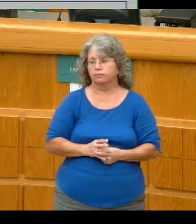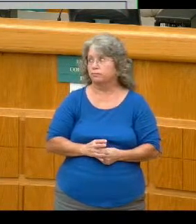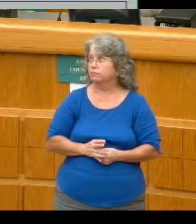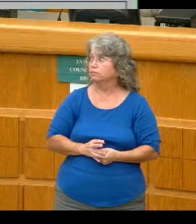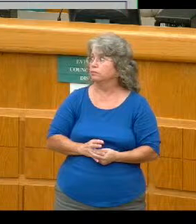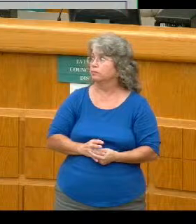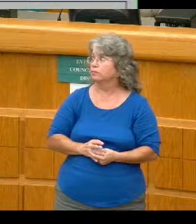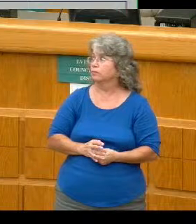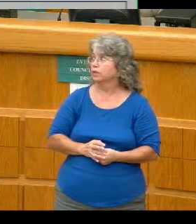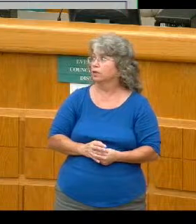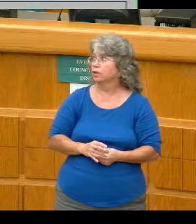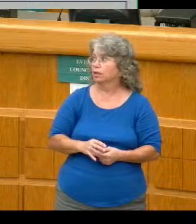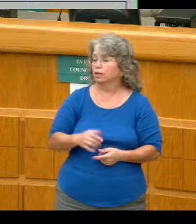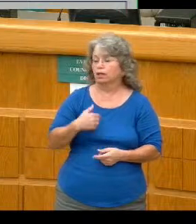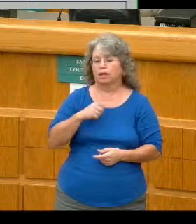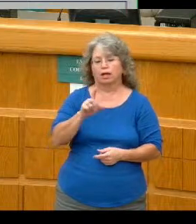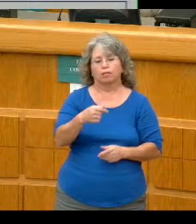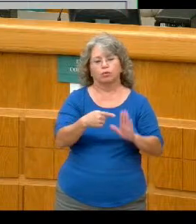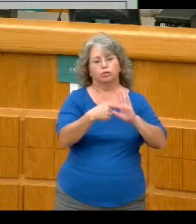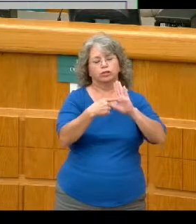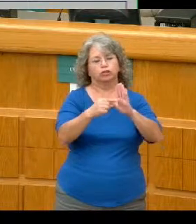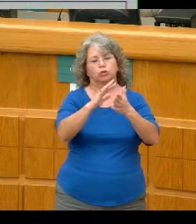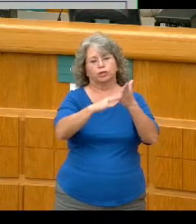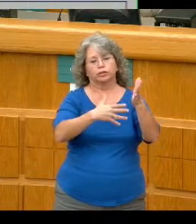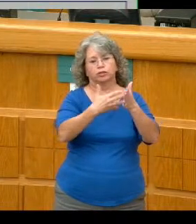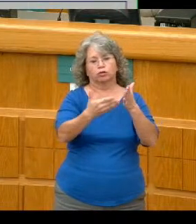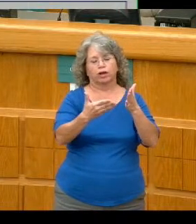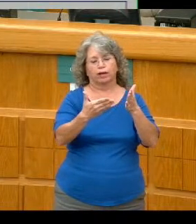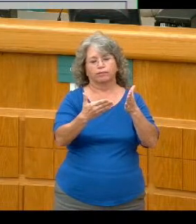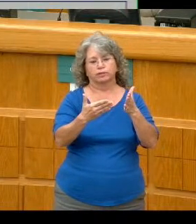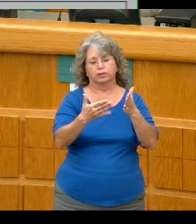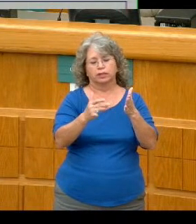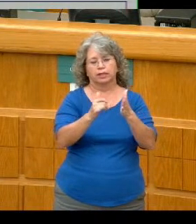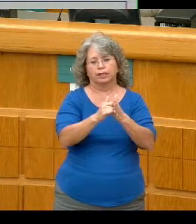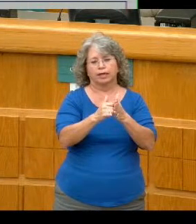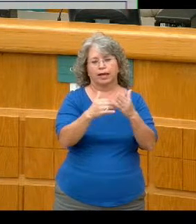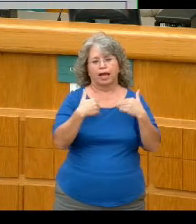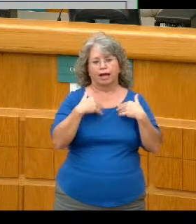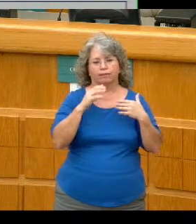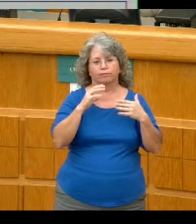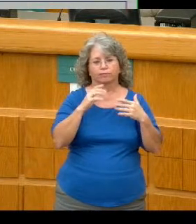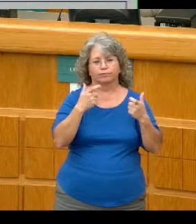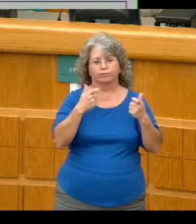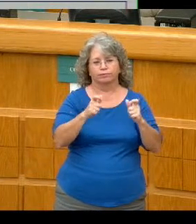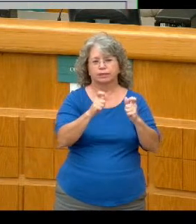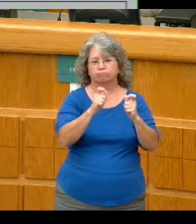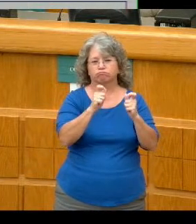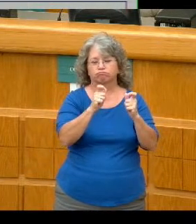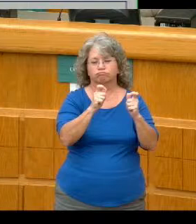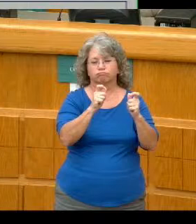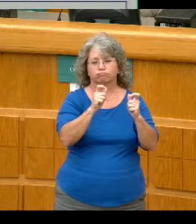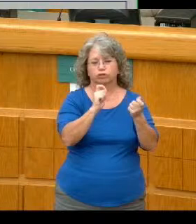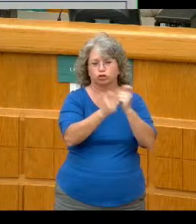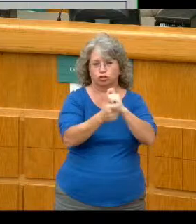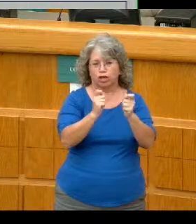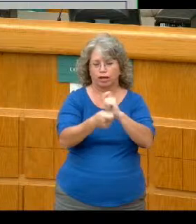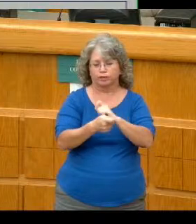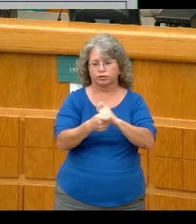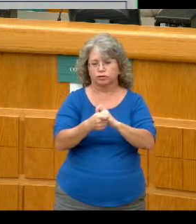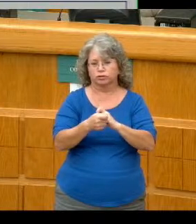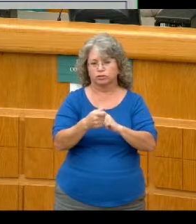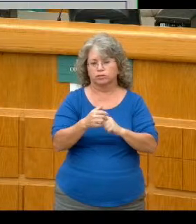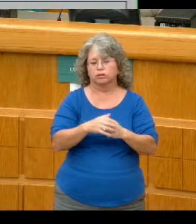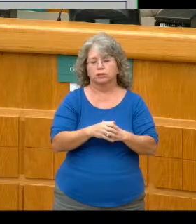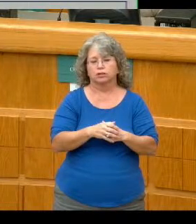Moving on, I'm only showing the graphs here that really show a change because we're trying to keep these presentations a little bit shorter. There's